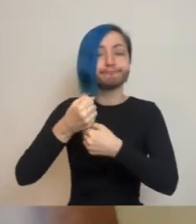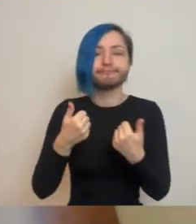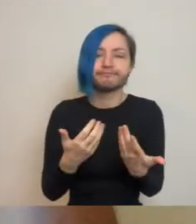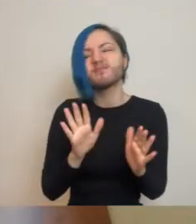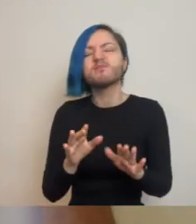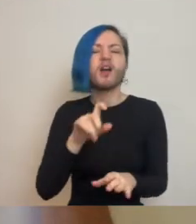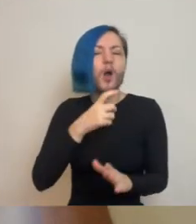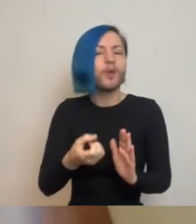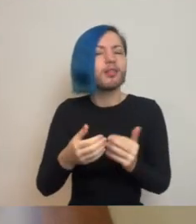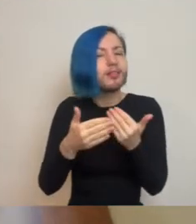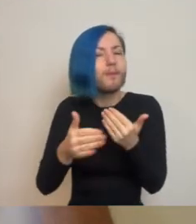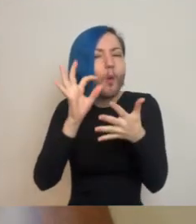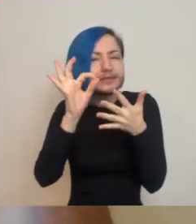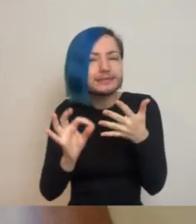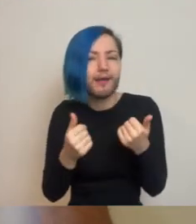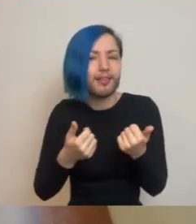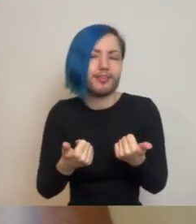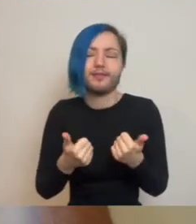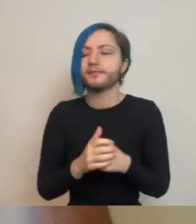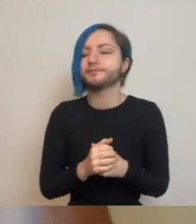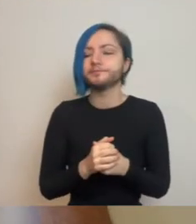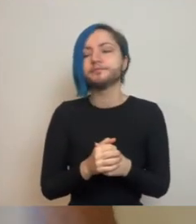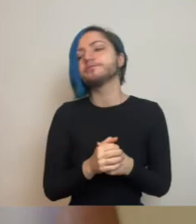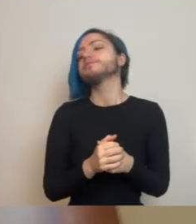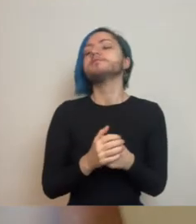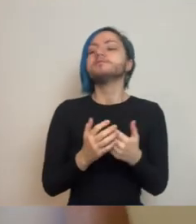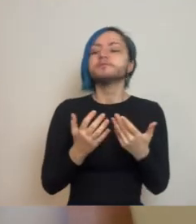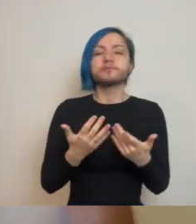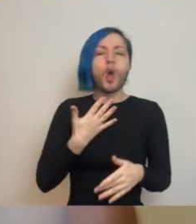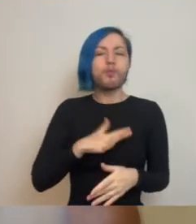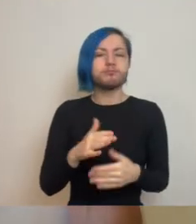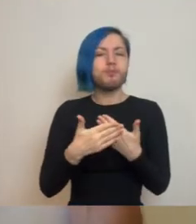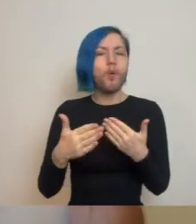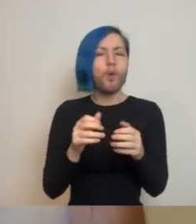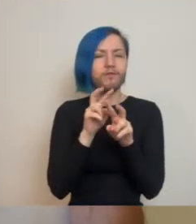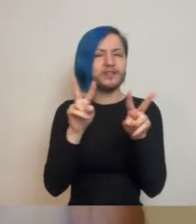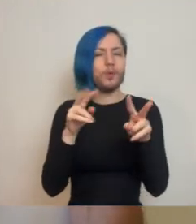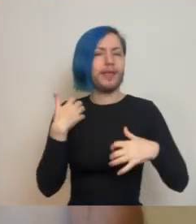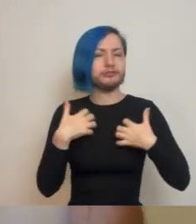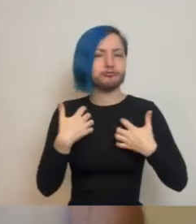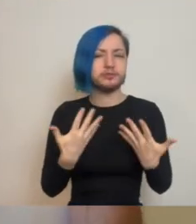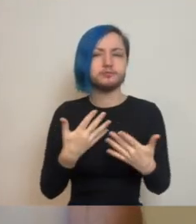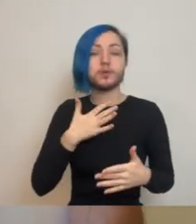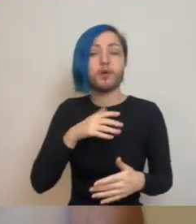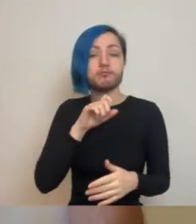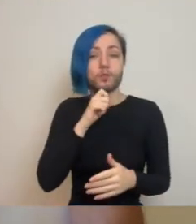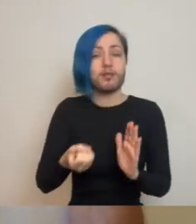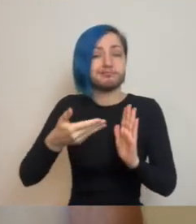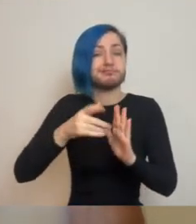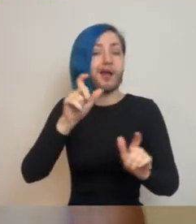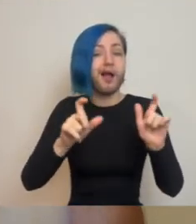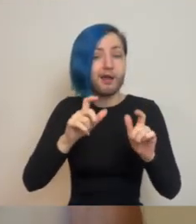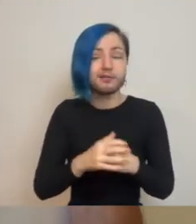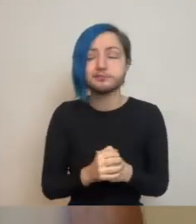placard, but we're going to go a little bit further than that. We want to make it a little bit more visually interesting, so I'm going to colour this